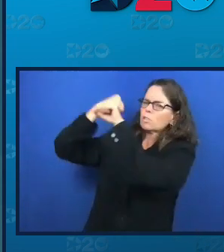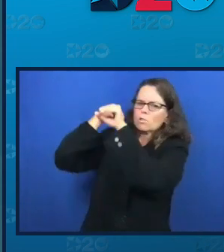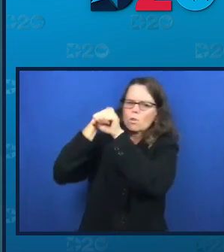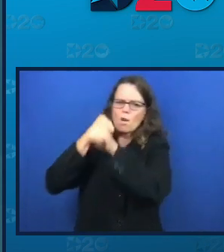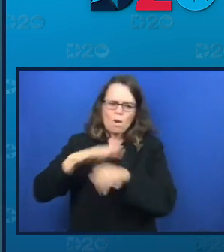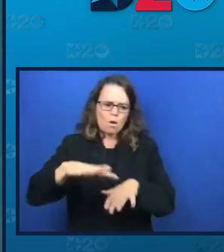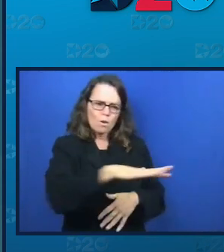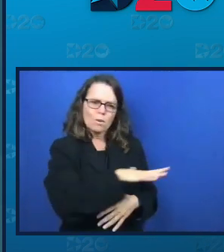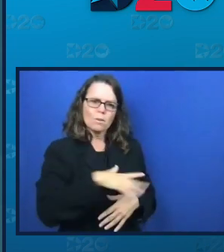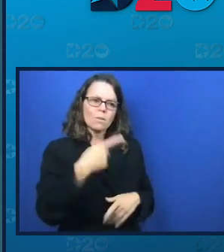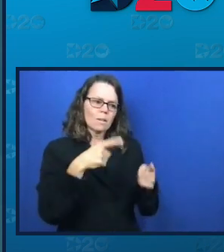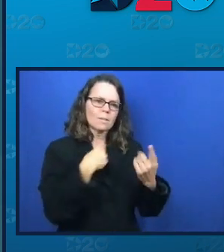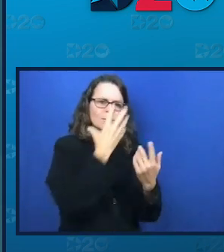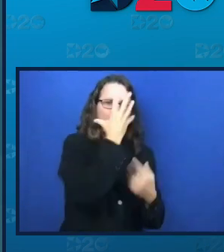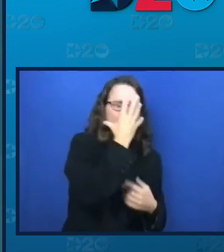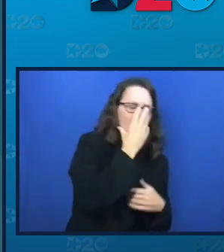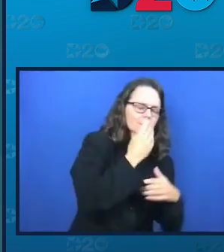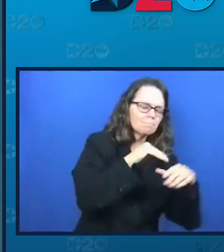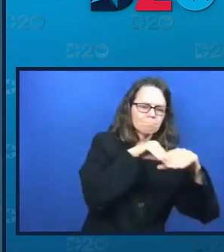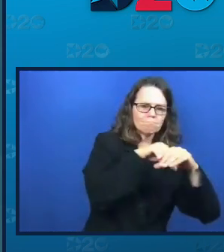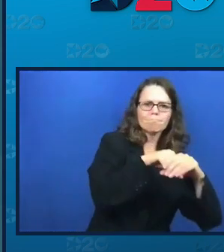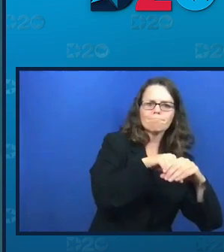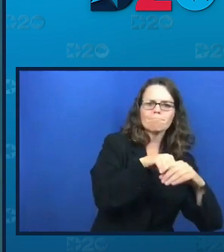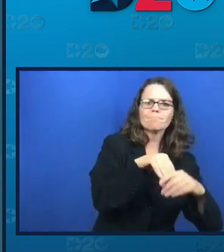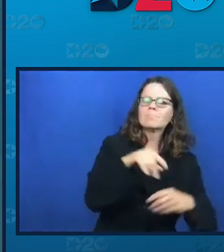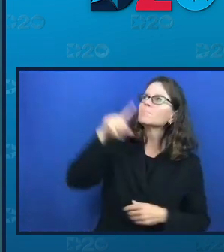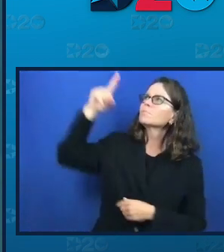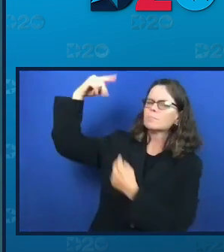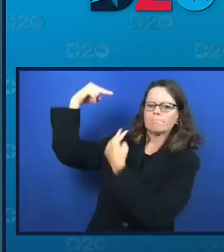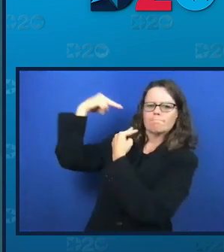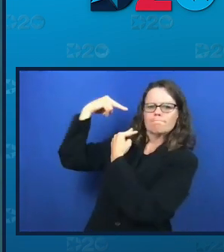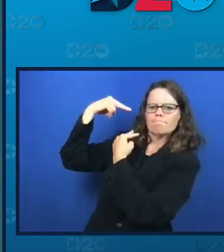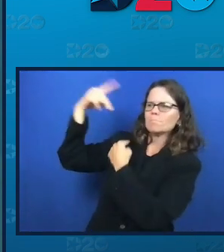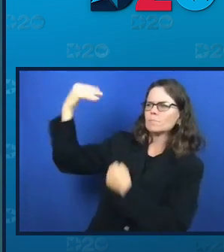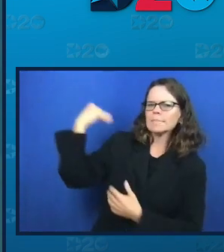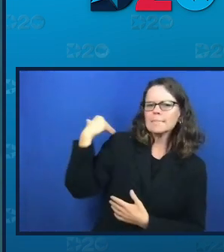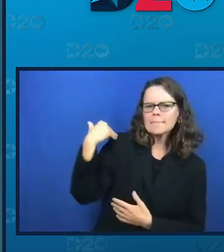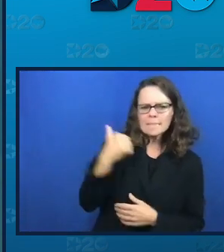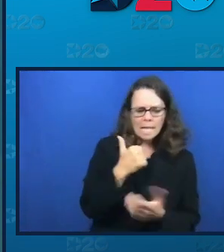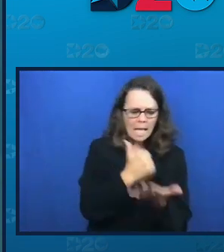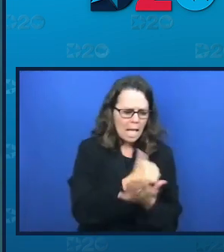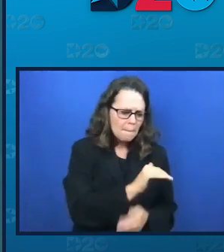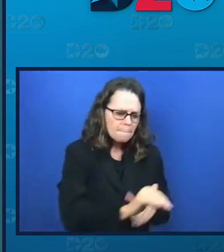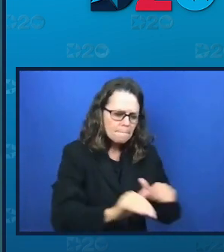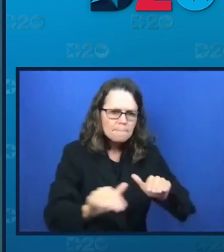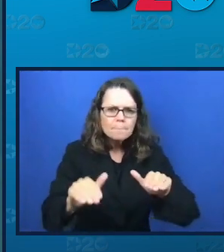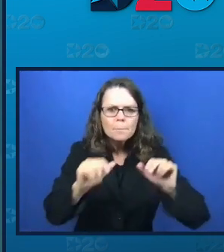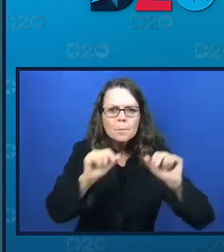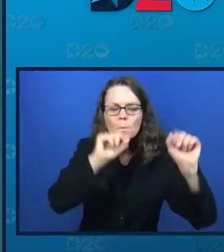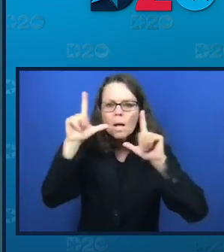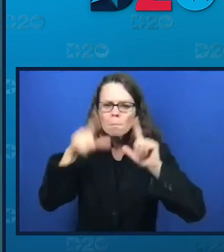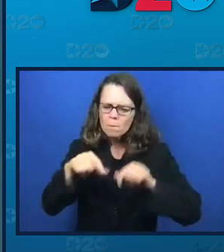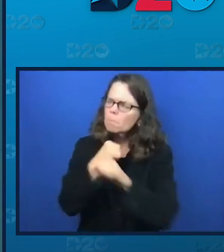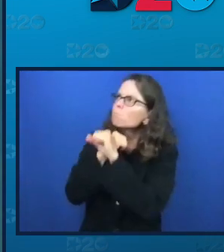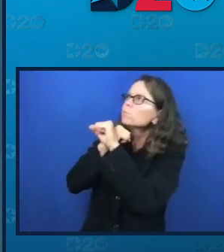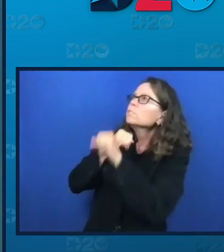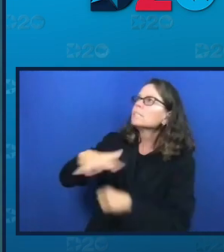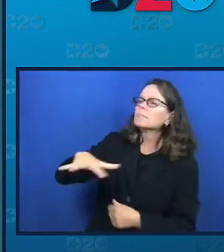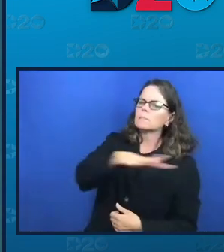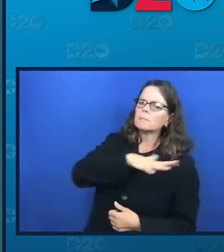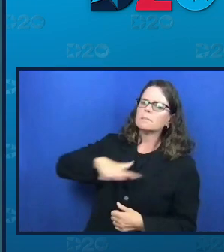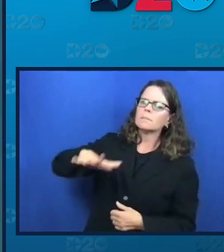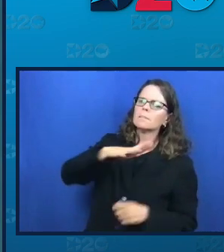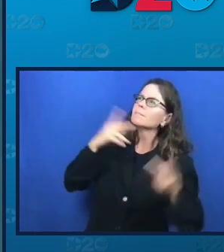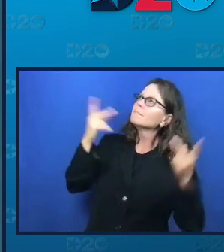tireless task of perfecting our home in this great land, built on foundations of freedom, justice,